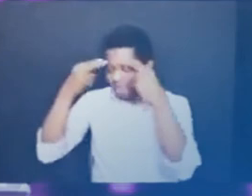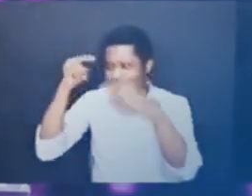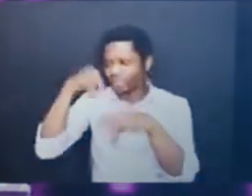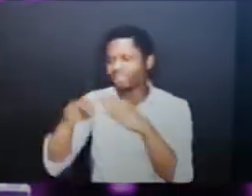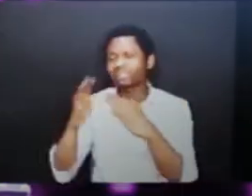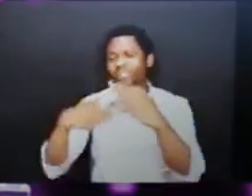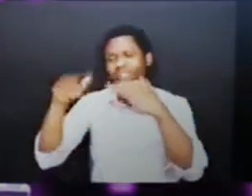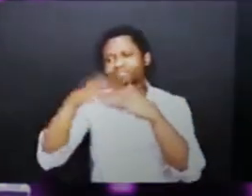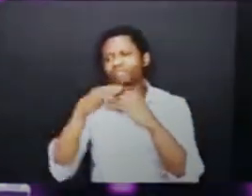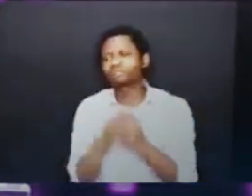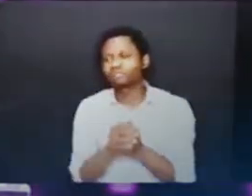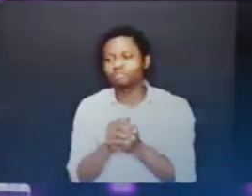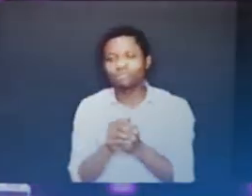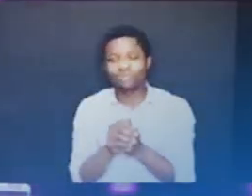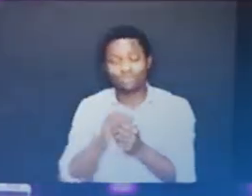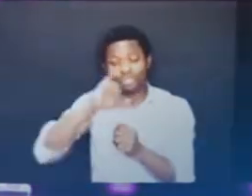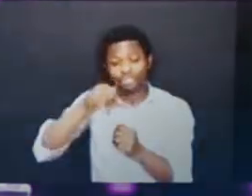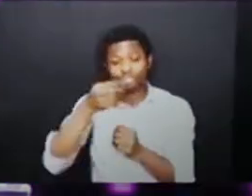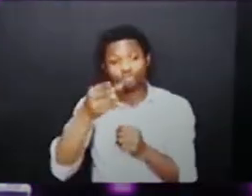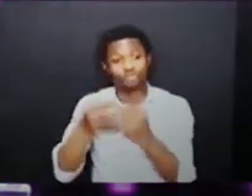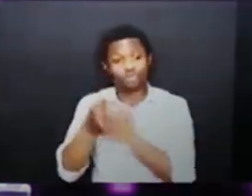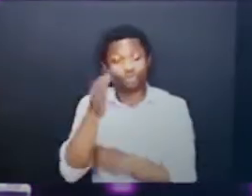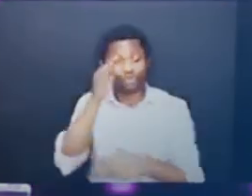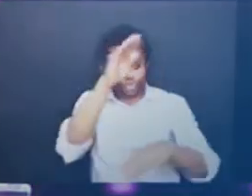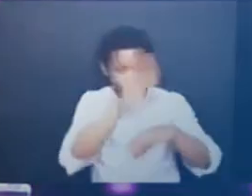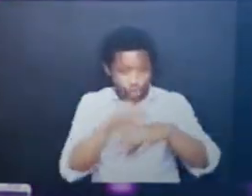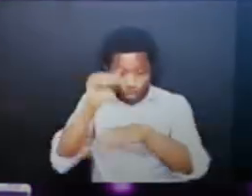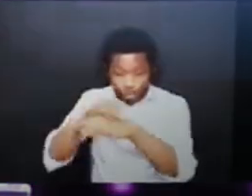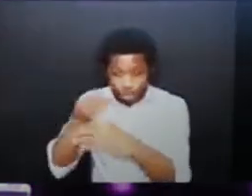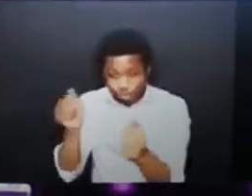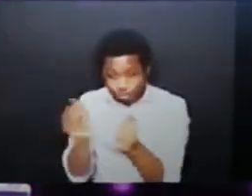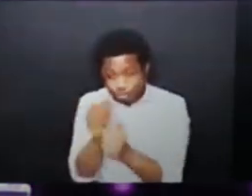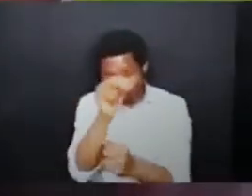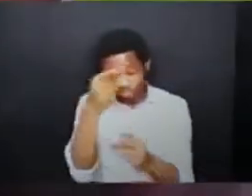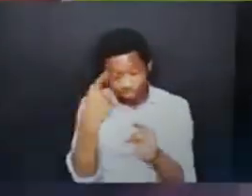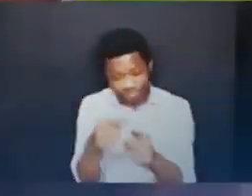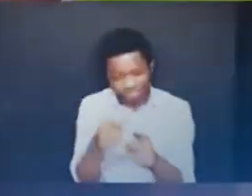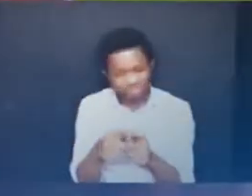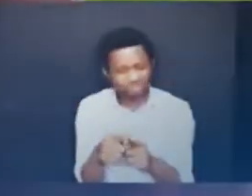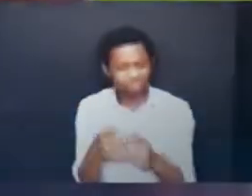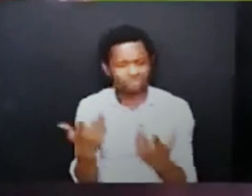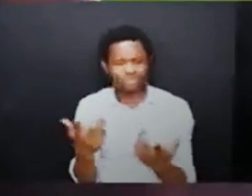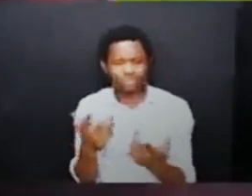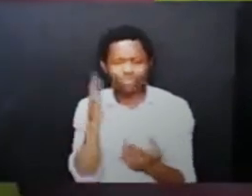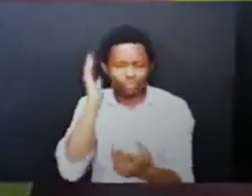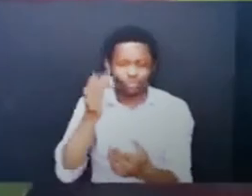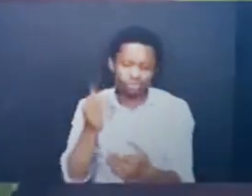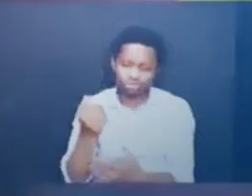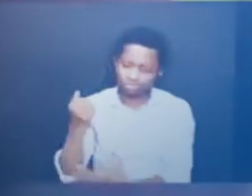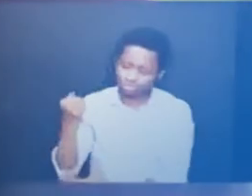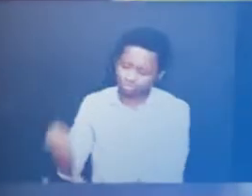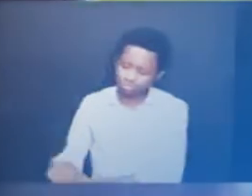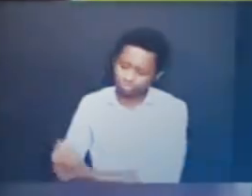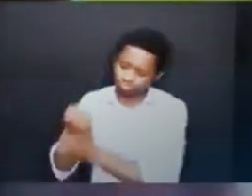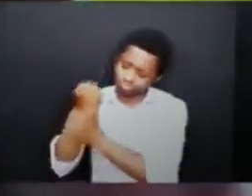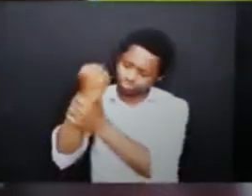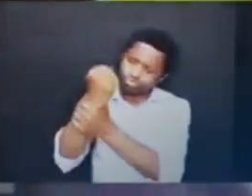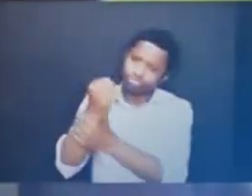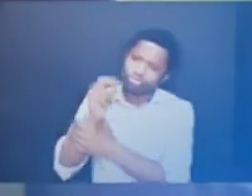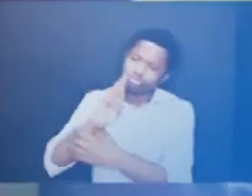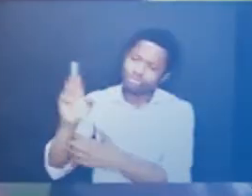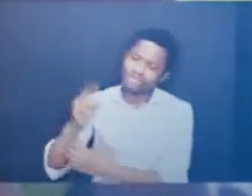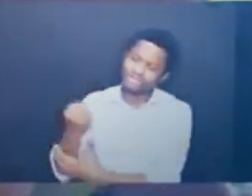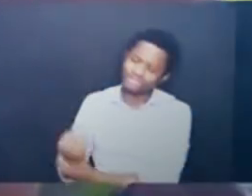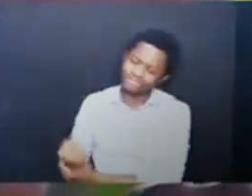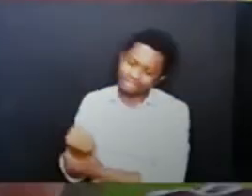Jehovah God, who has called you by name, will not just uphold you with his right hand of